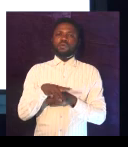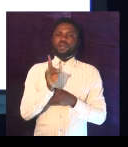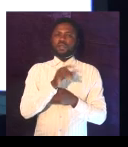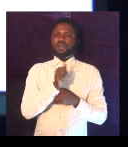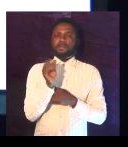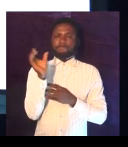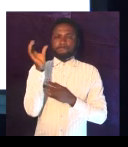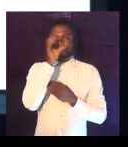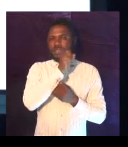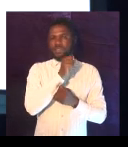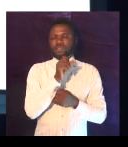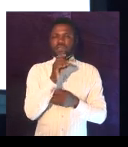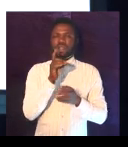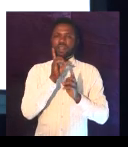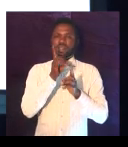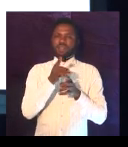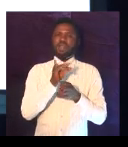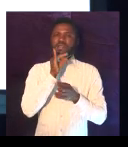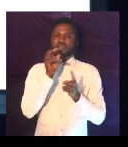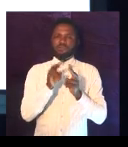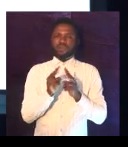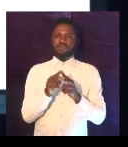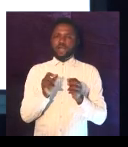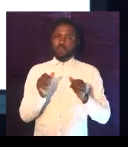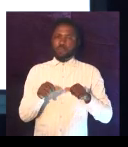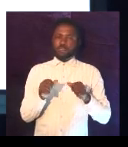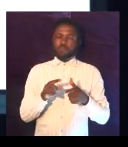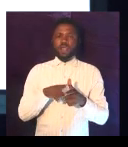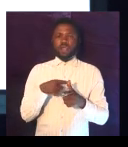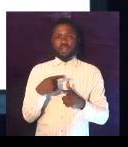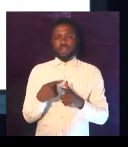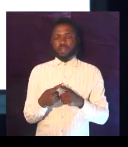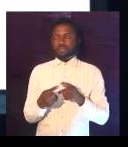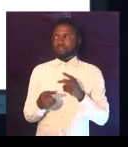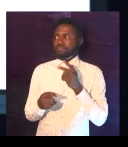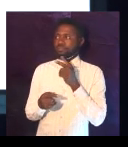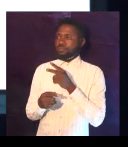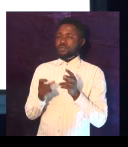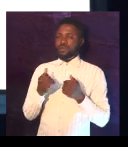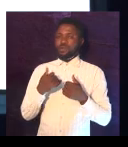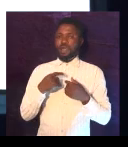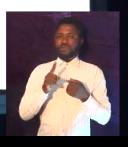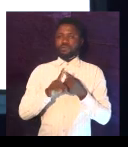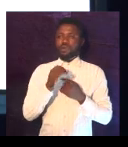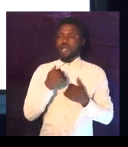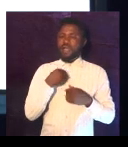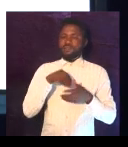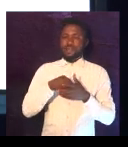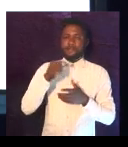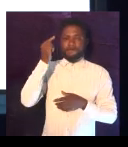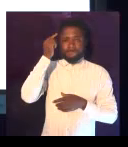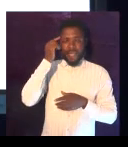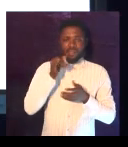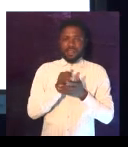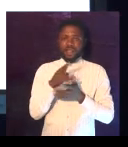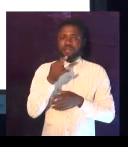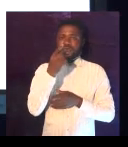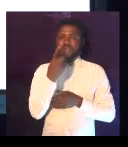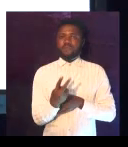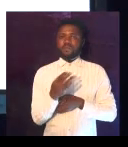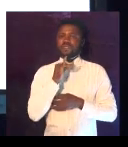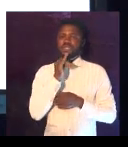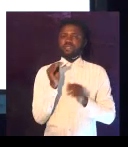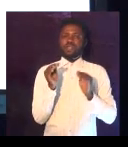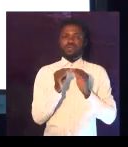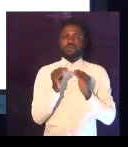to find a missing data. Is very, very possible. Then you have to bear in mind that